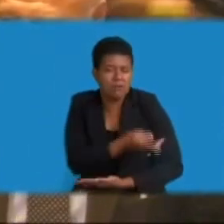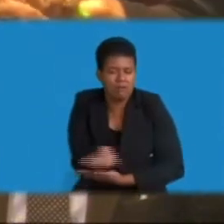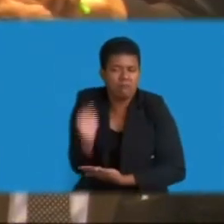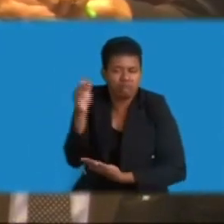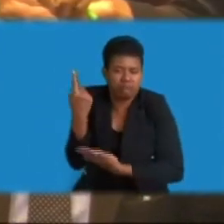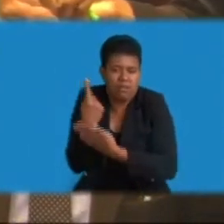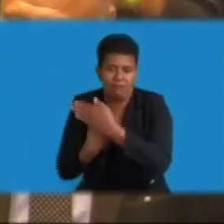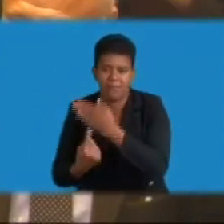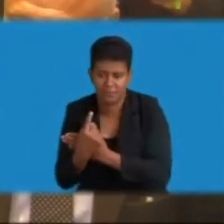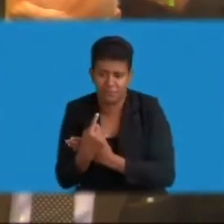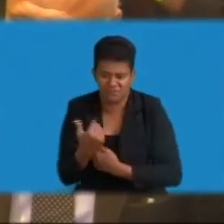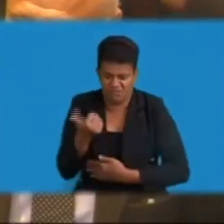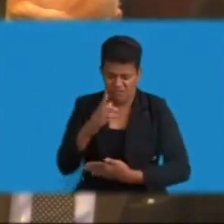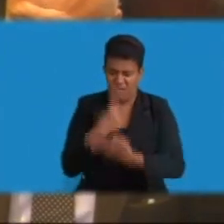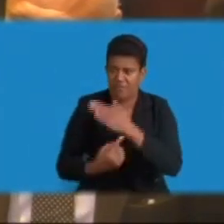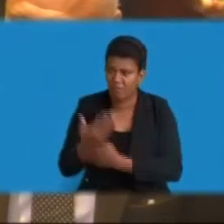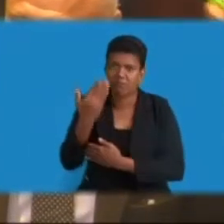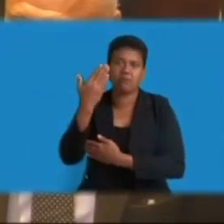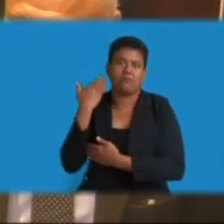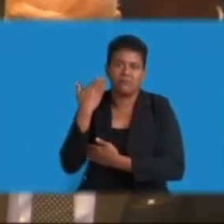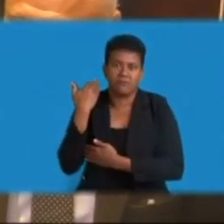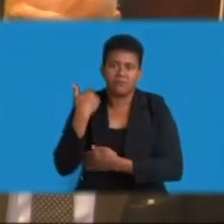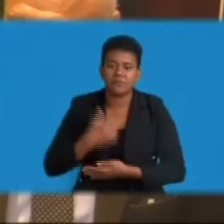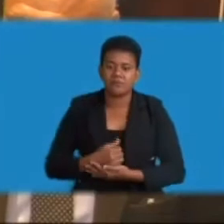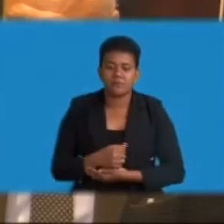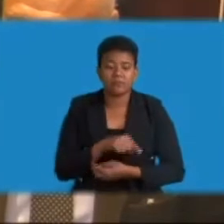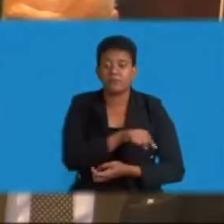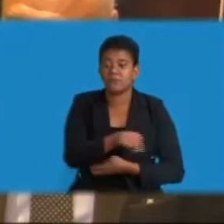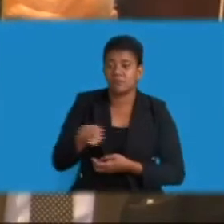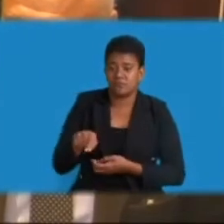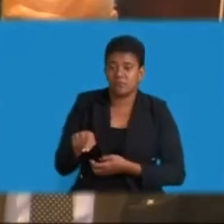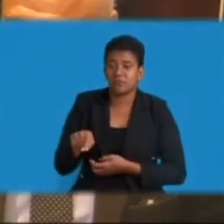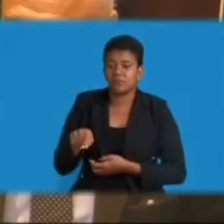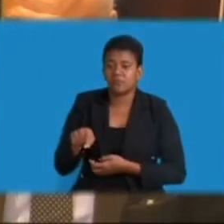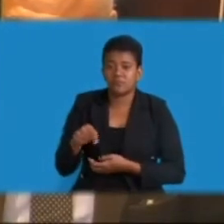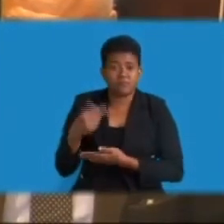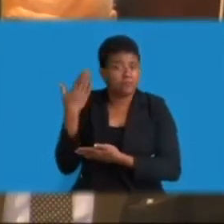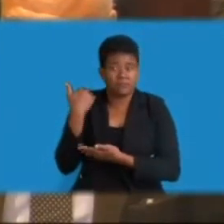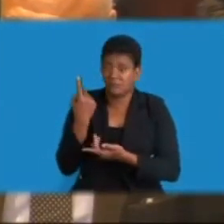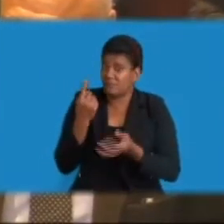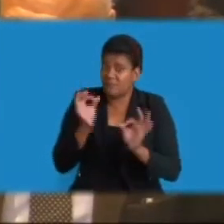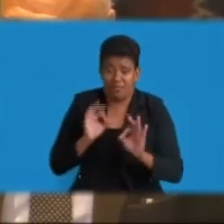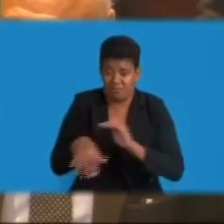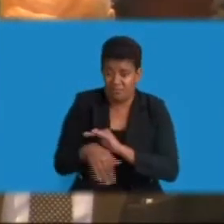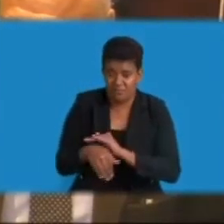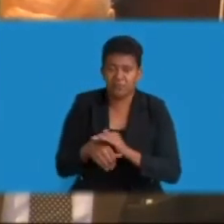That's already happened. You were here to weed out corruption, now you're into it.